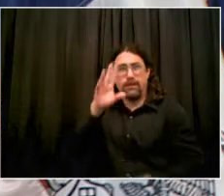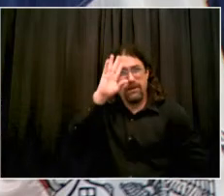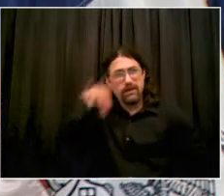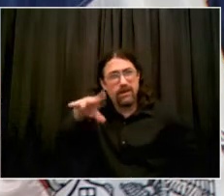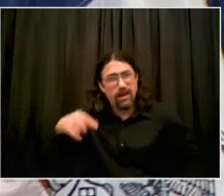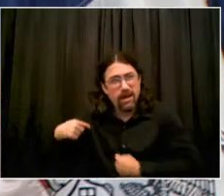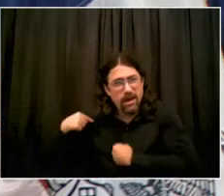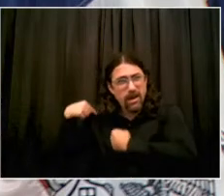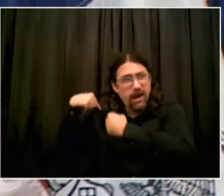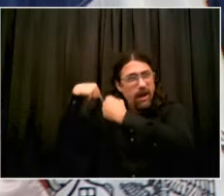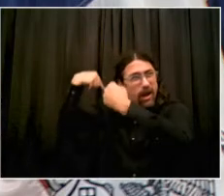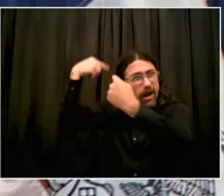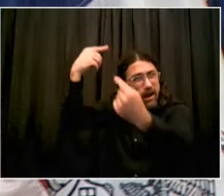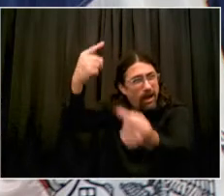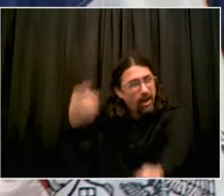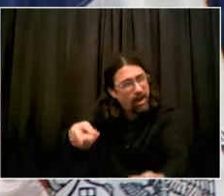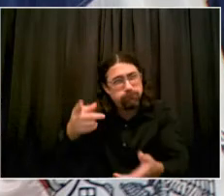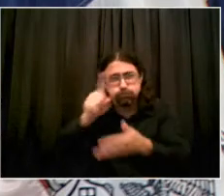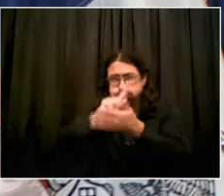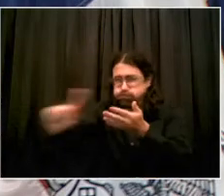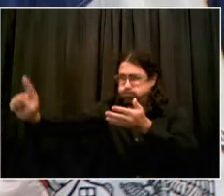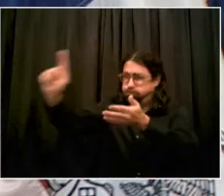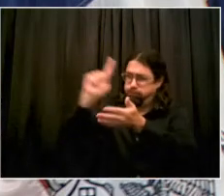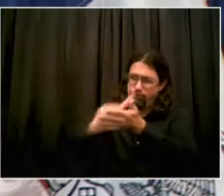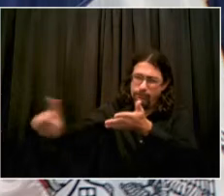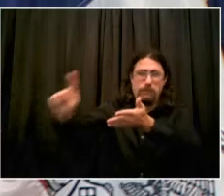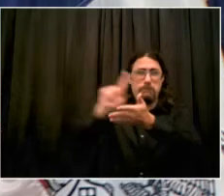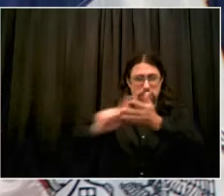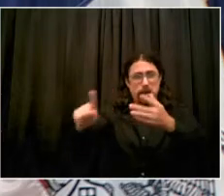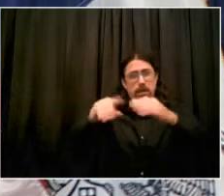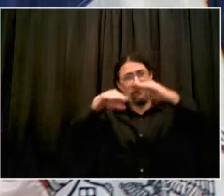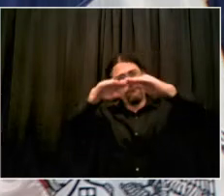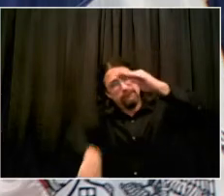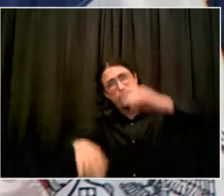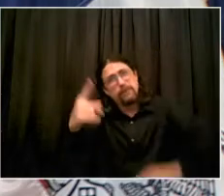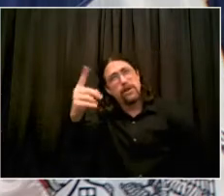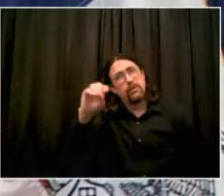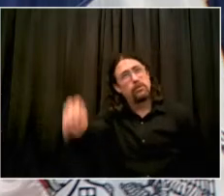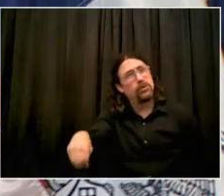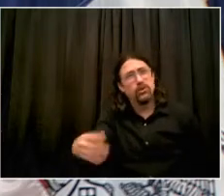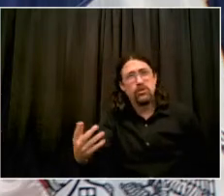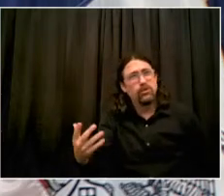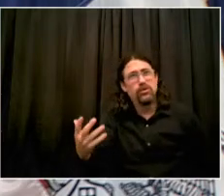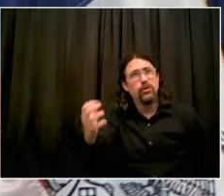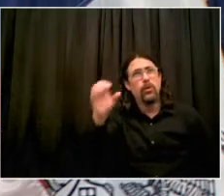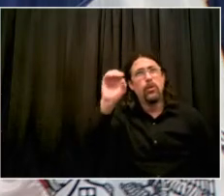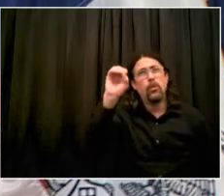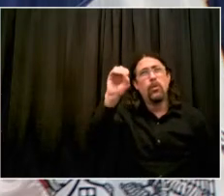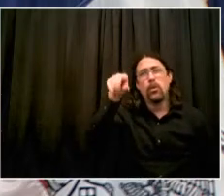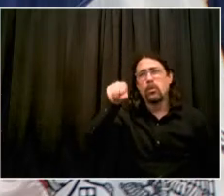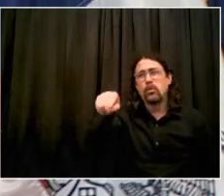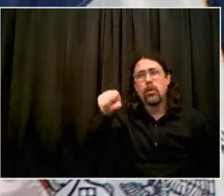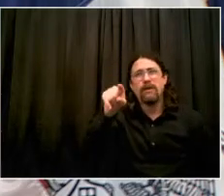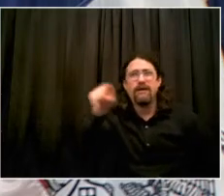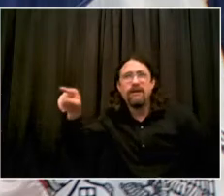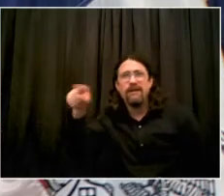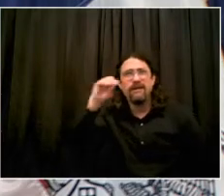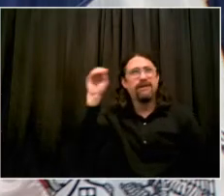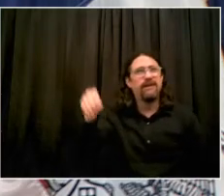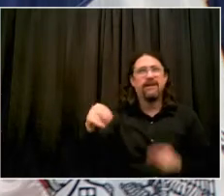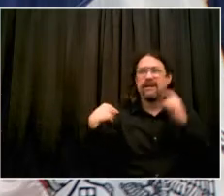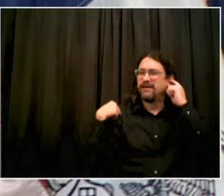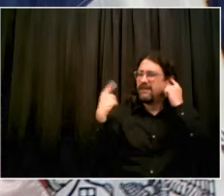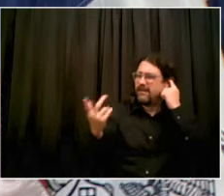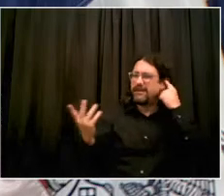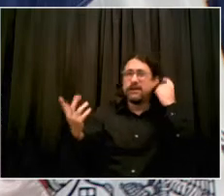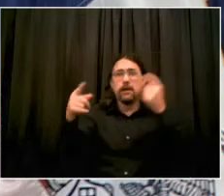city government, to beat back an outbreak. We need to do that again on a bigger scale, and we can. But the fact is, for the first time in